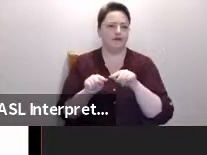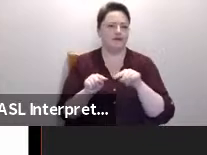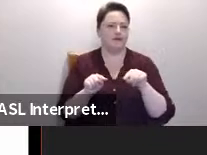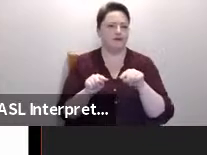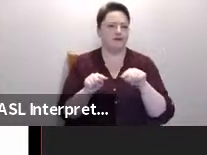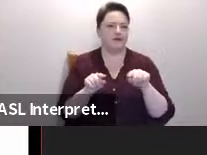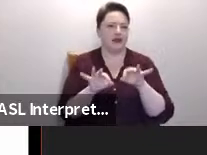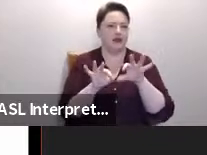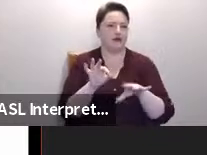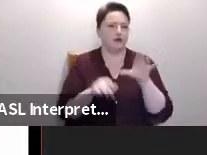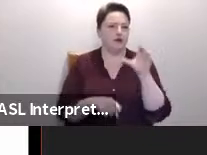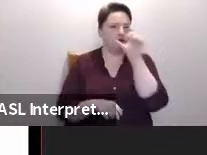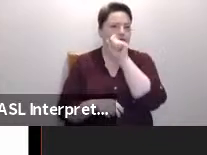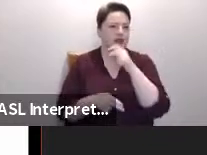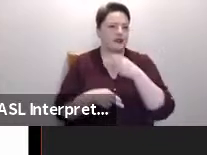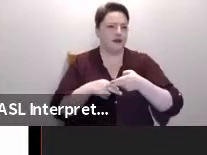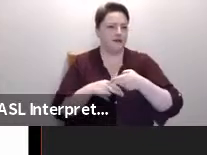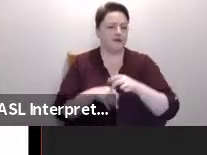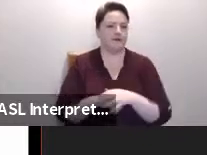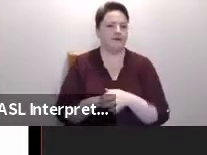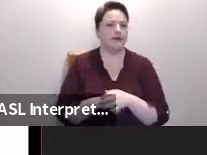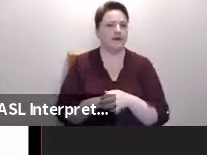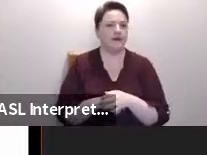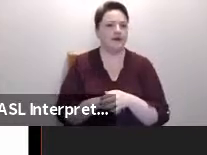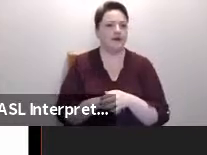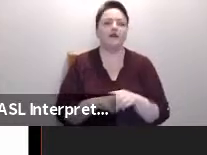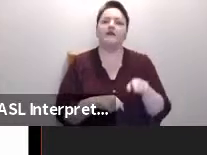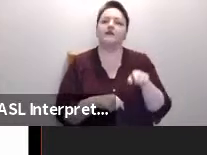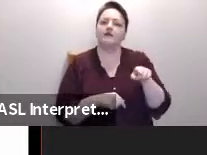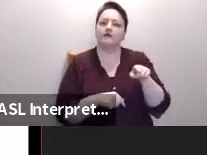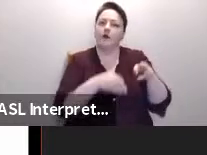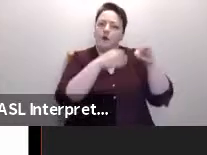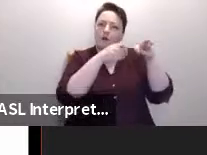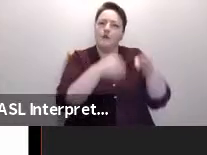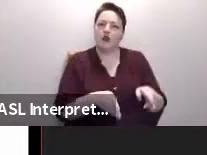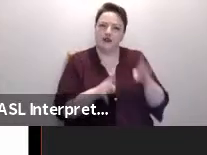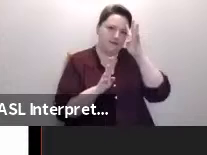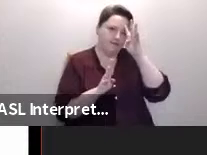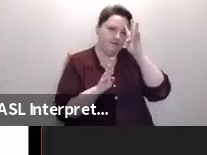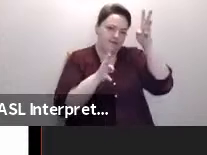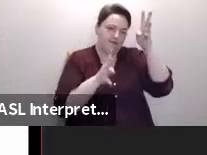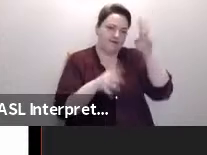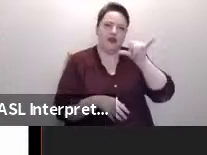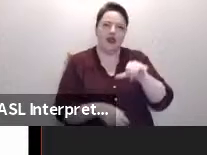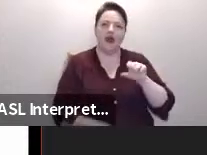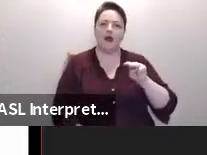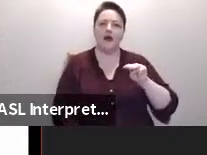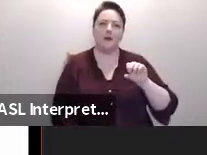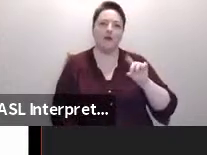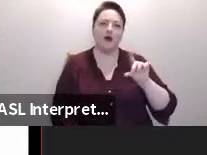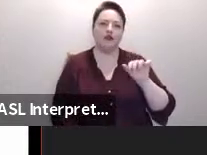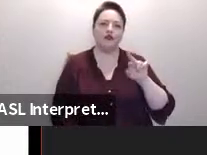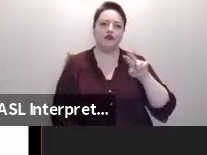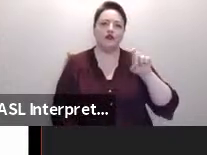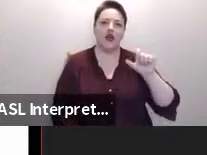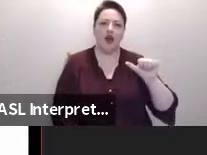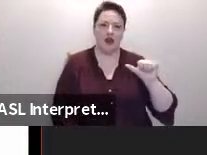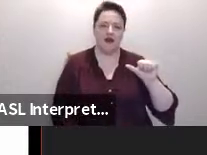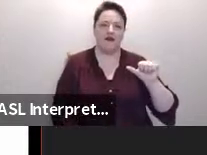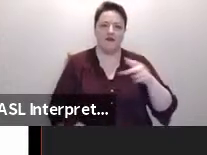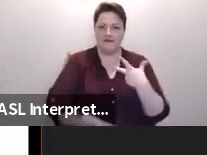the inventor of the vehicle for the Moderna vaccine, and